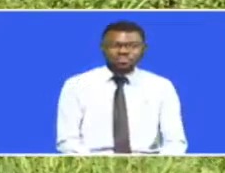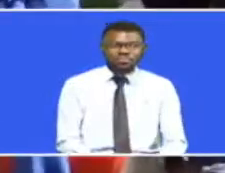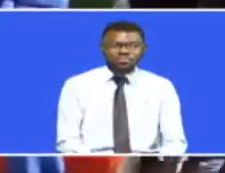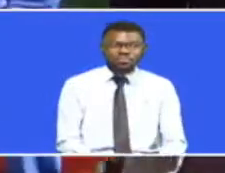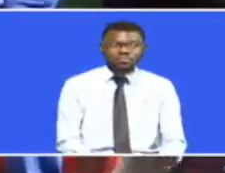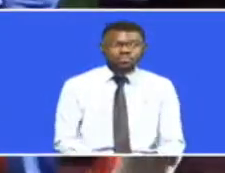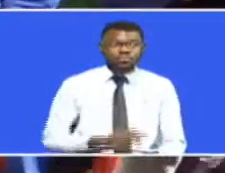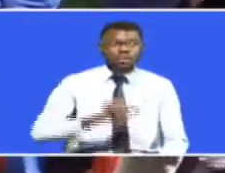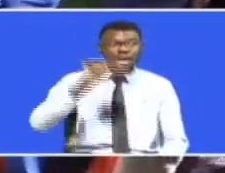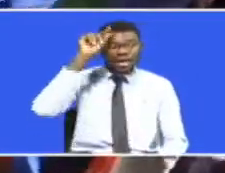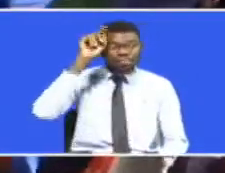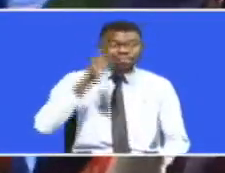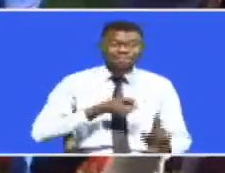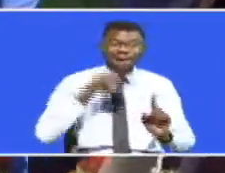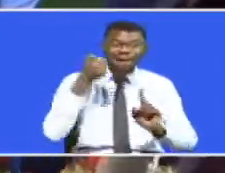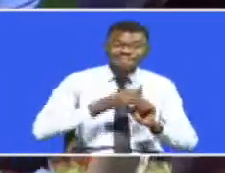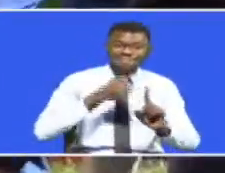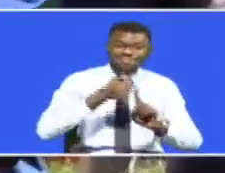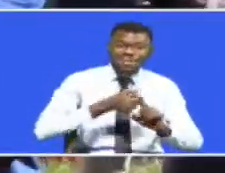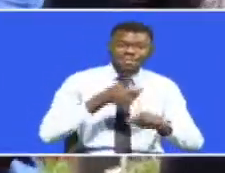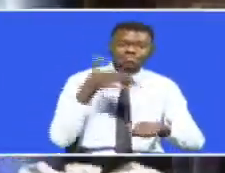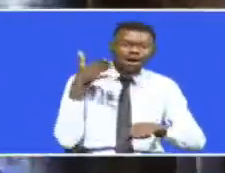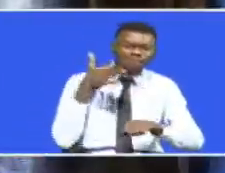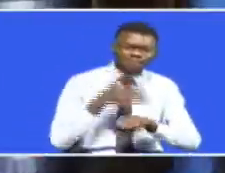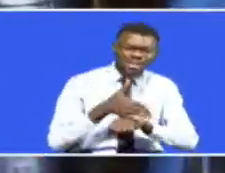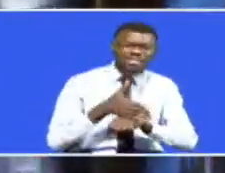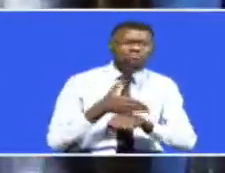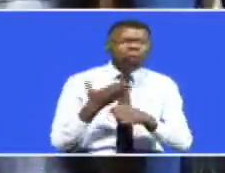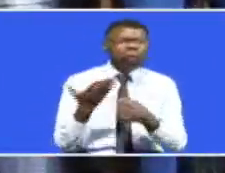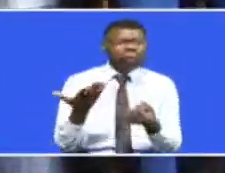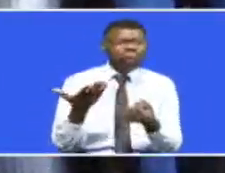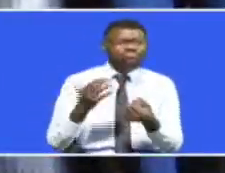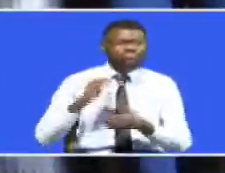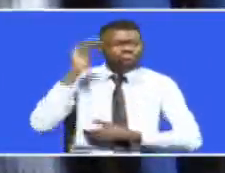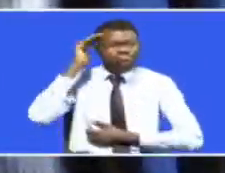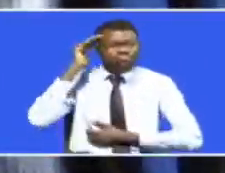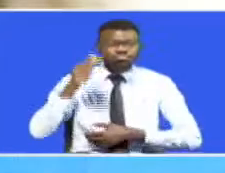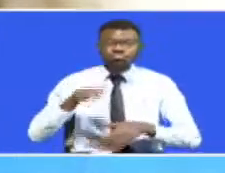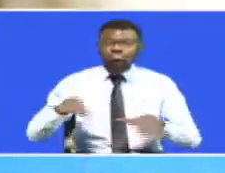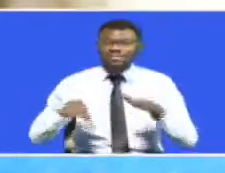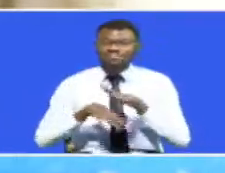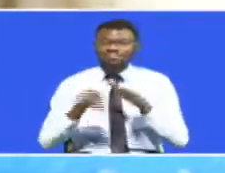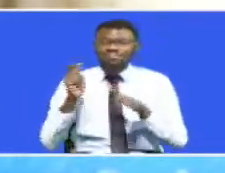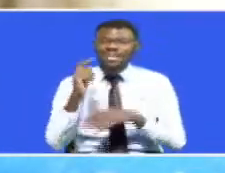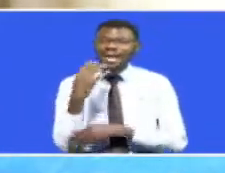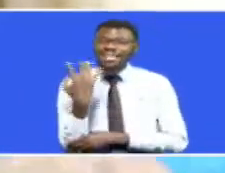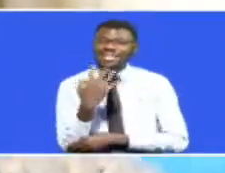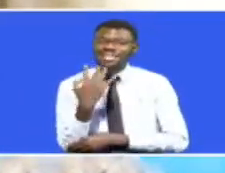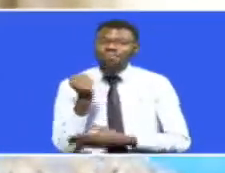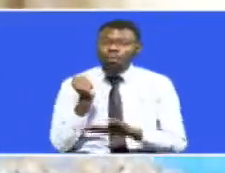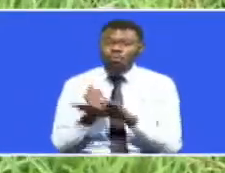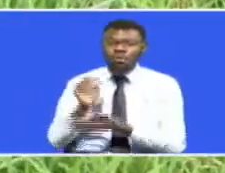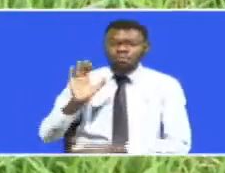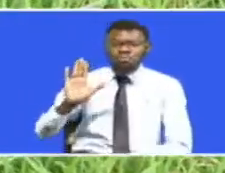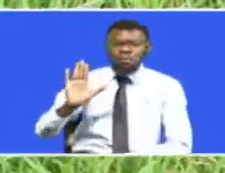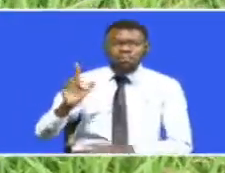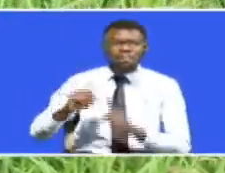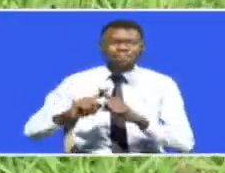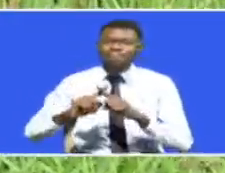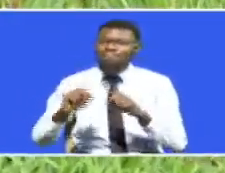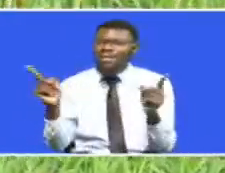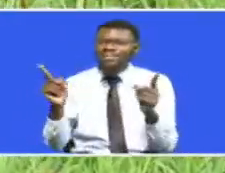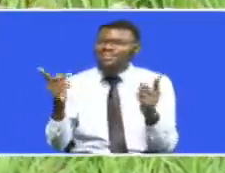As the government fight illegal alcohol through Vice President Rigathi Gachagua's office, questions on what remedy